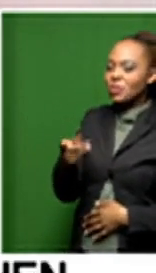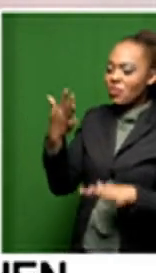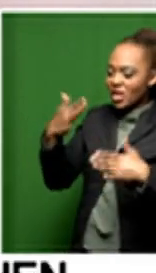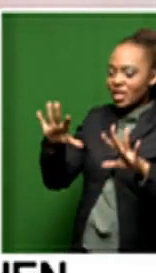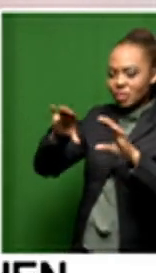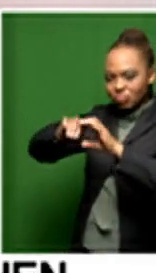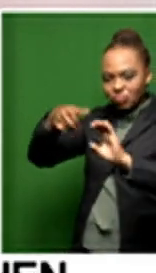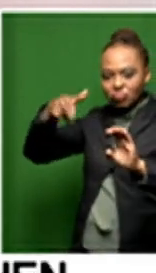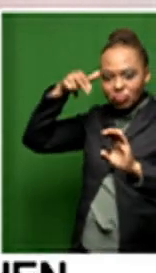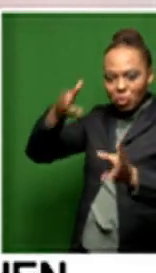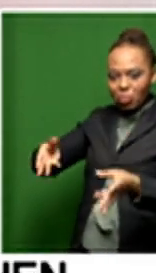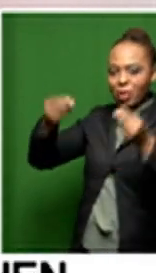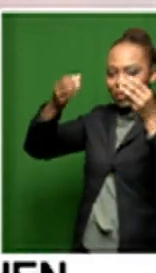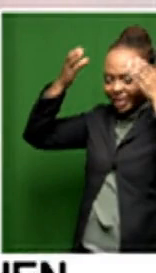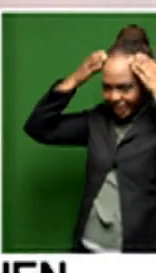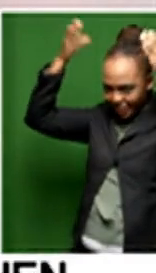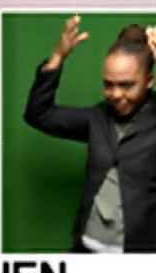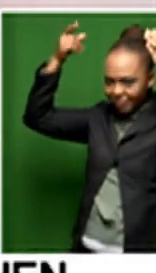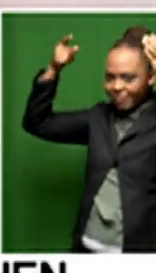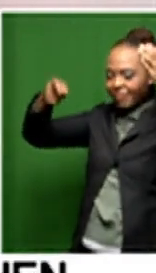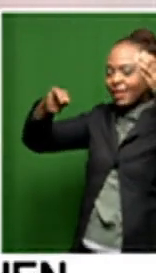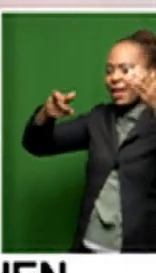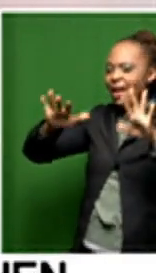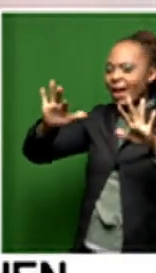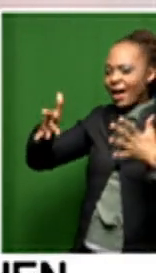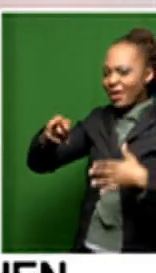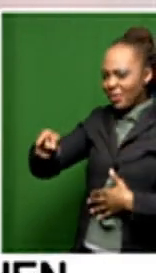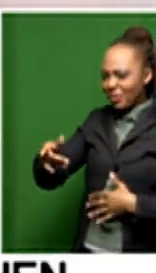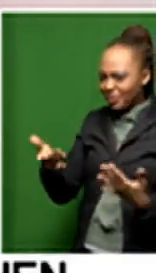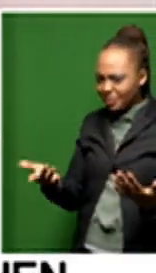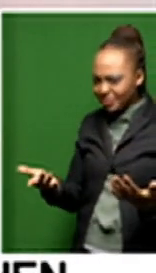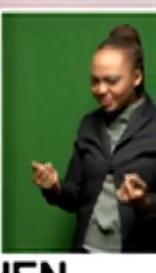for a client, what was that, and how did it go?